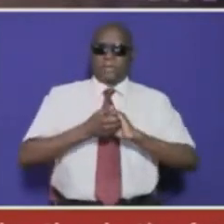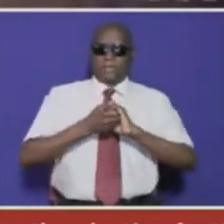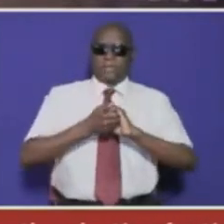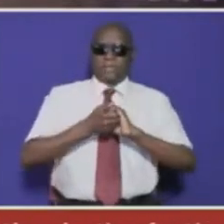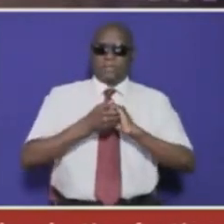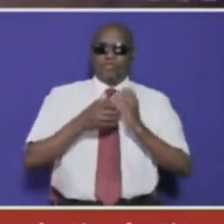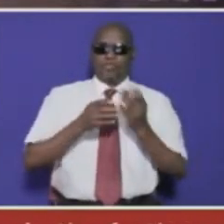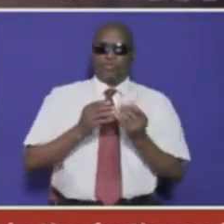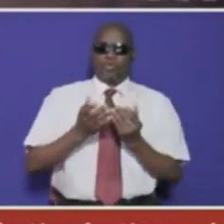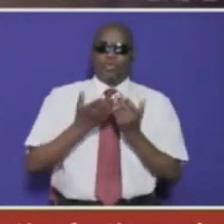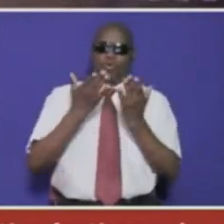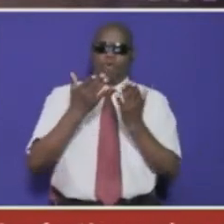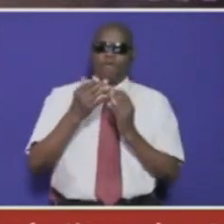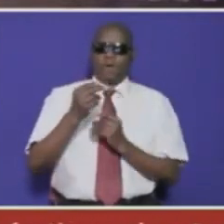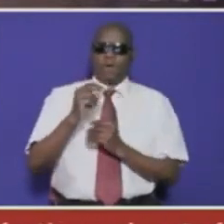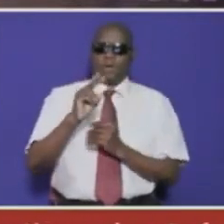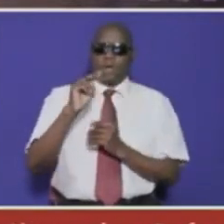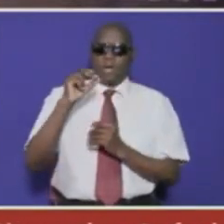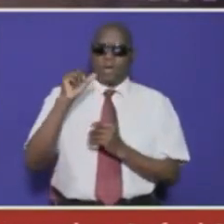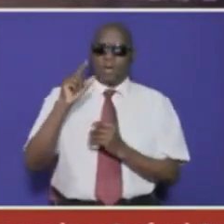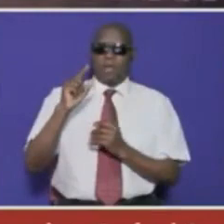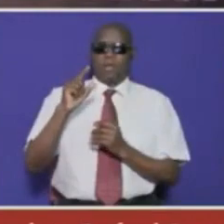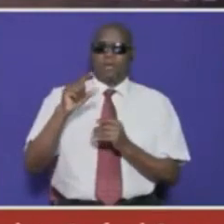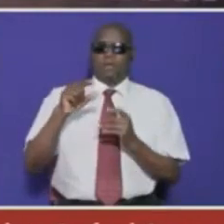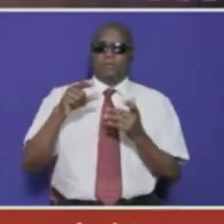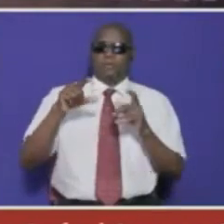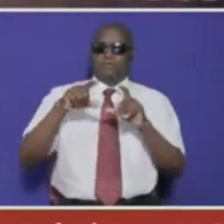non-sewer solution to the people of Mombasa.